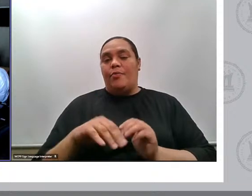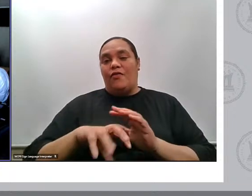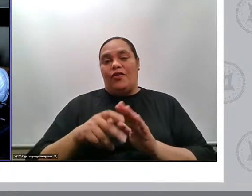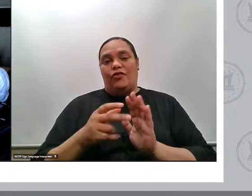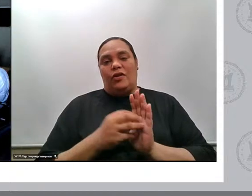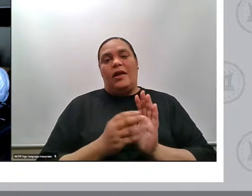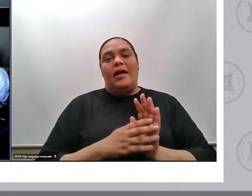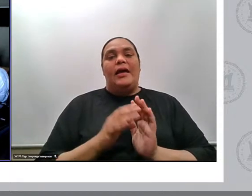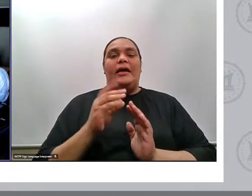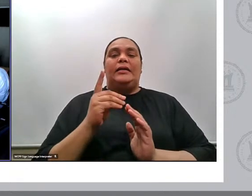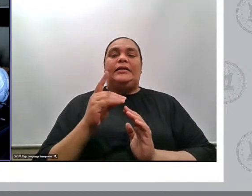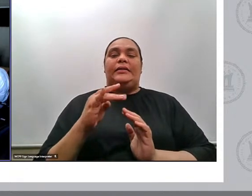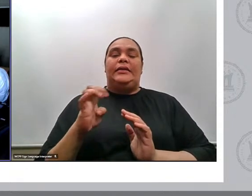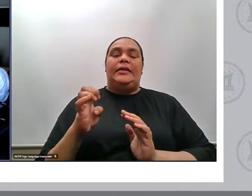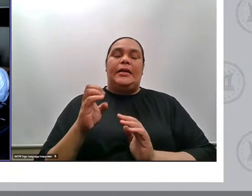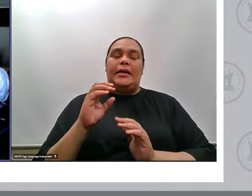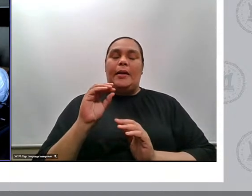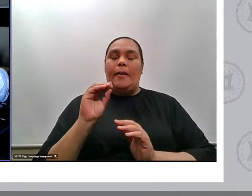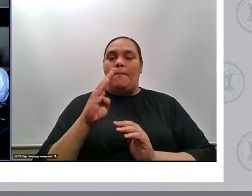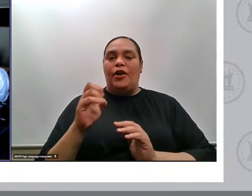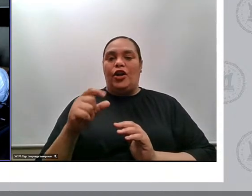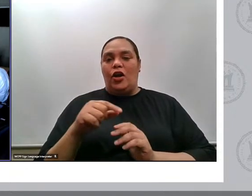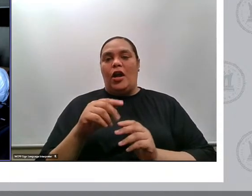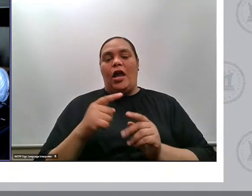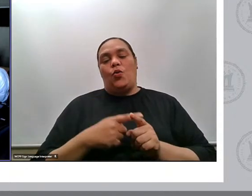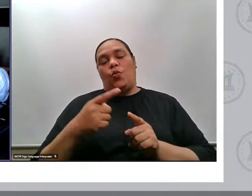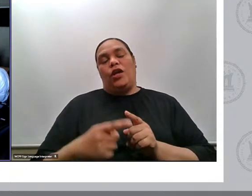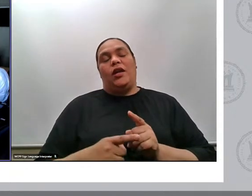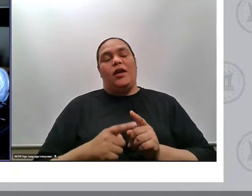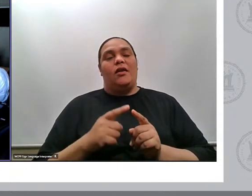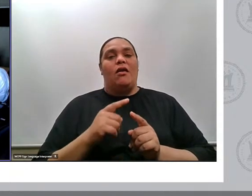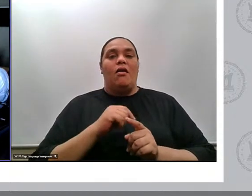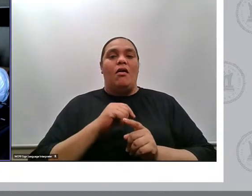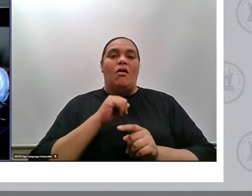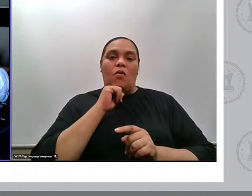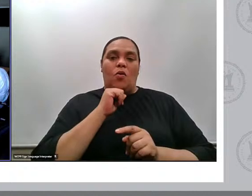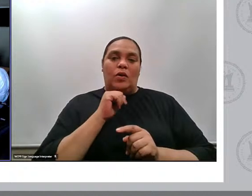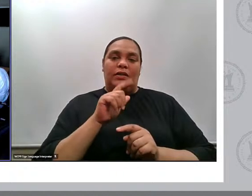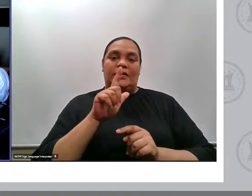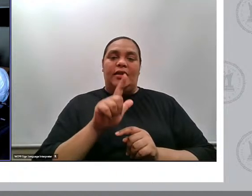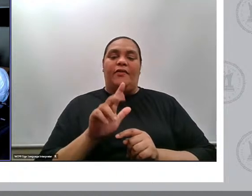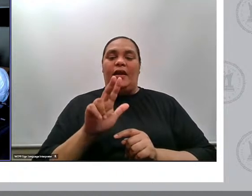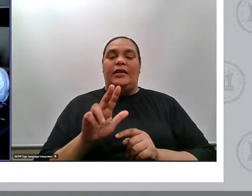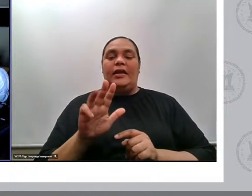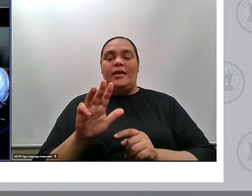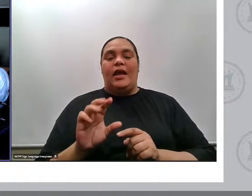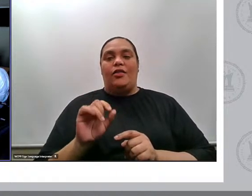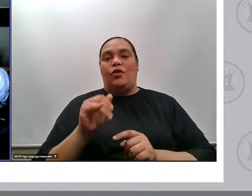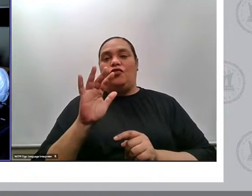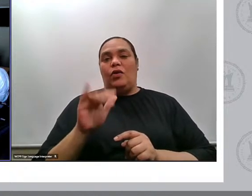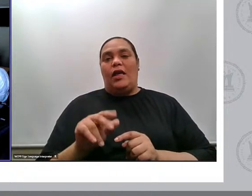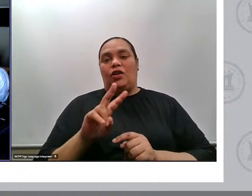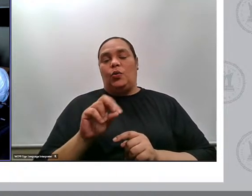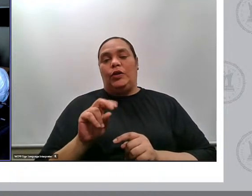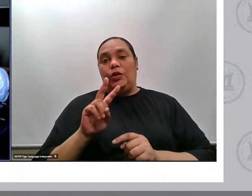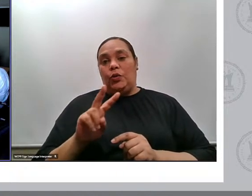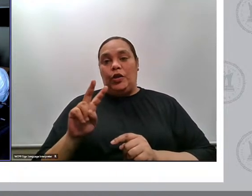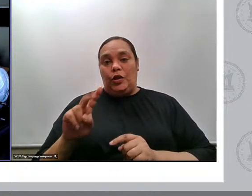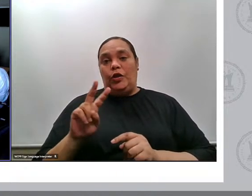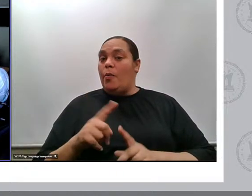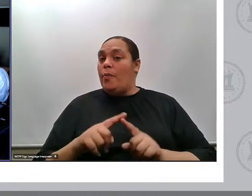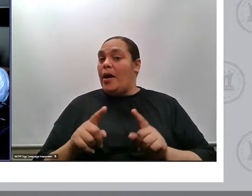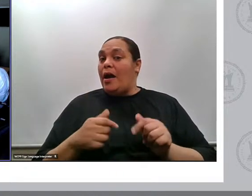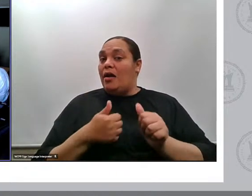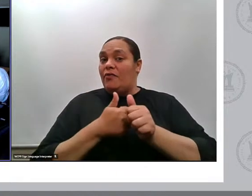Burger, and the Weekend Argus on the 7th, 8th, and 9th of July 2022. This follows a